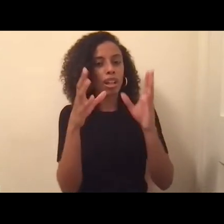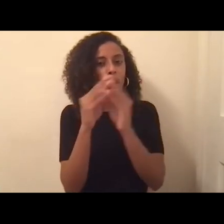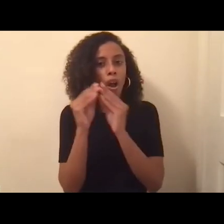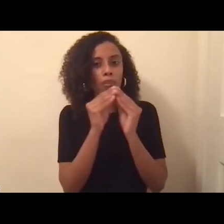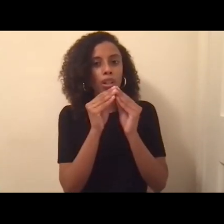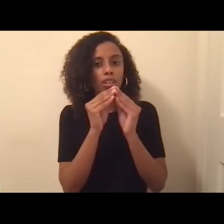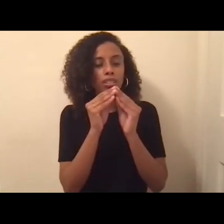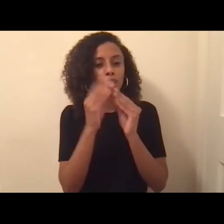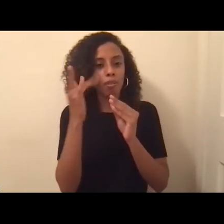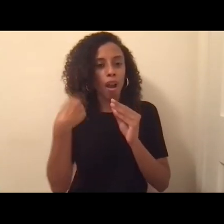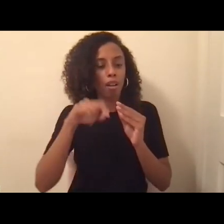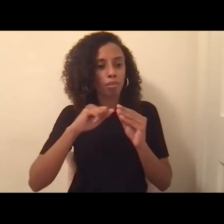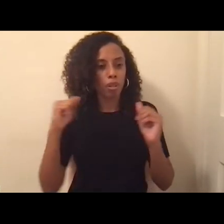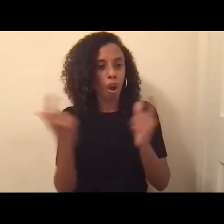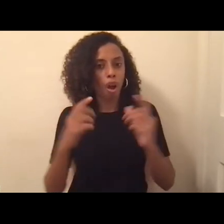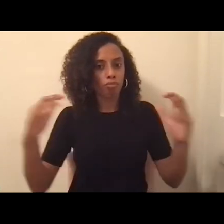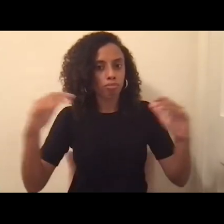together.